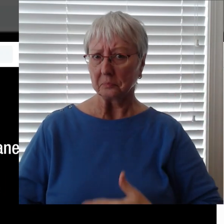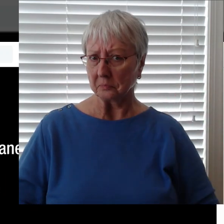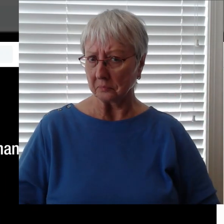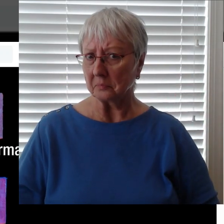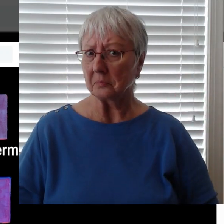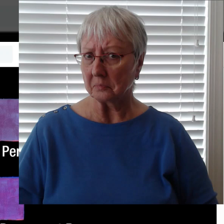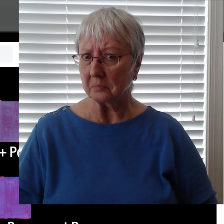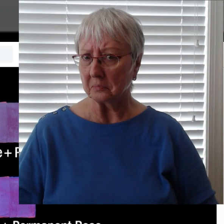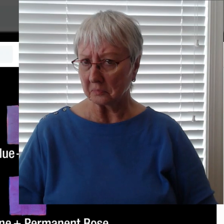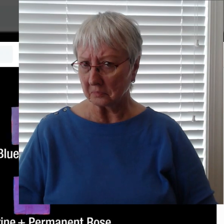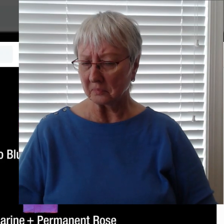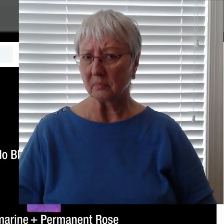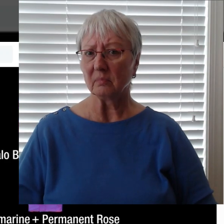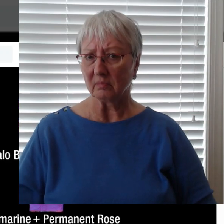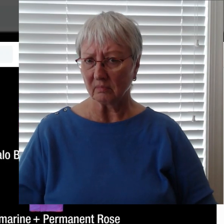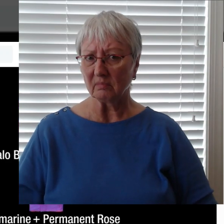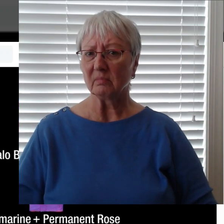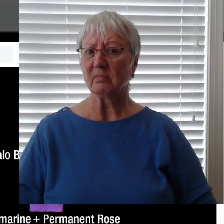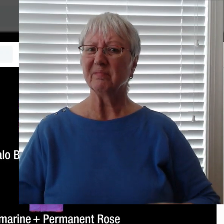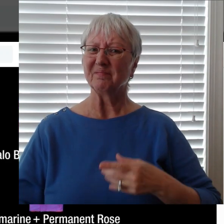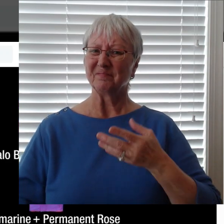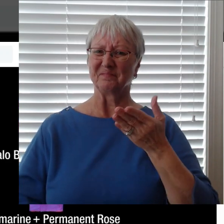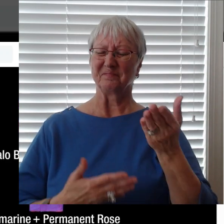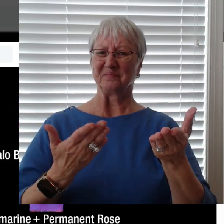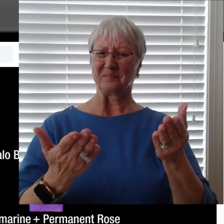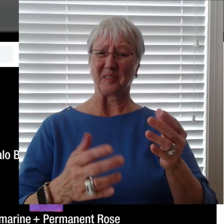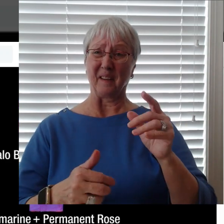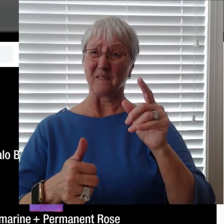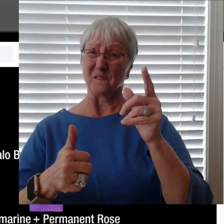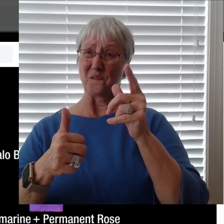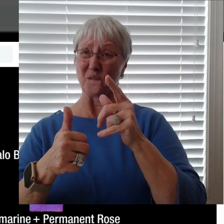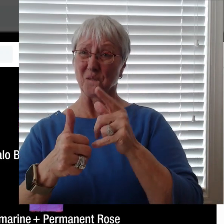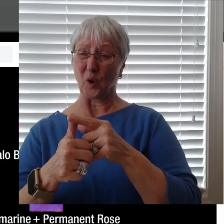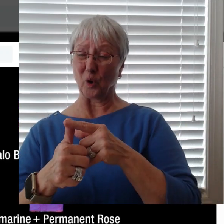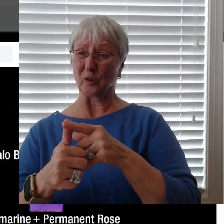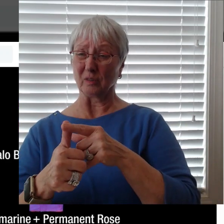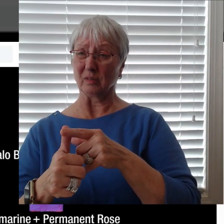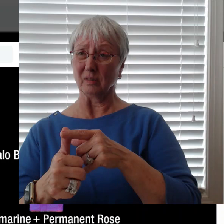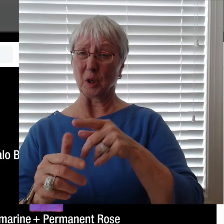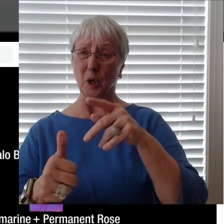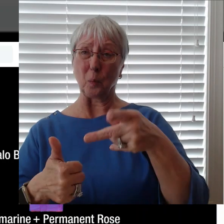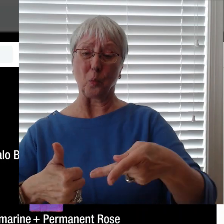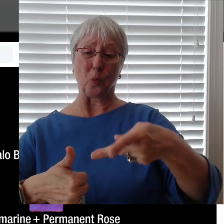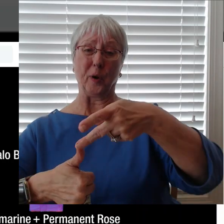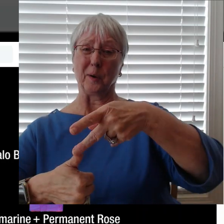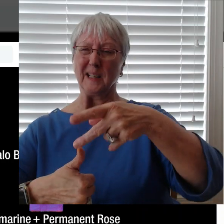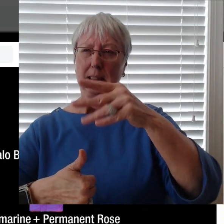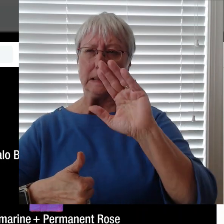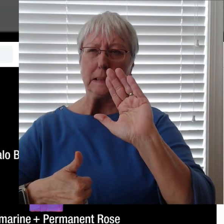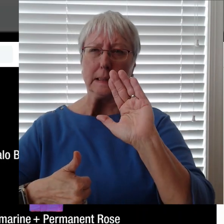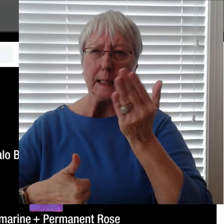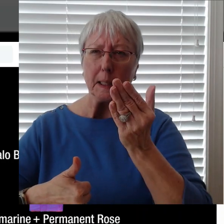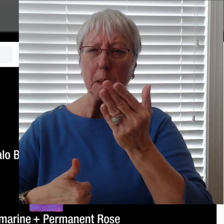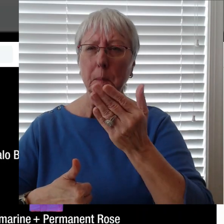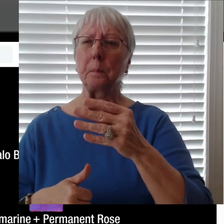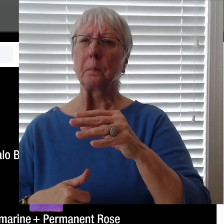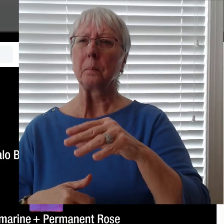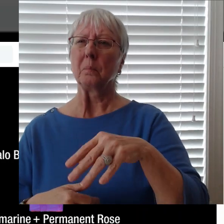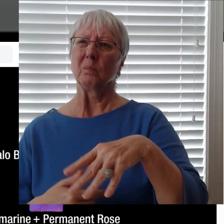The first two sets of primaries create a kind of brownish purple color, and the second two